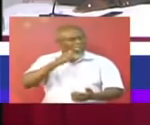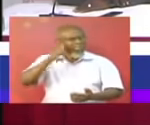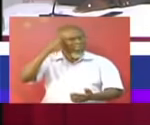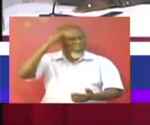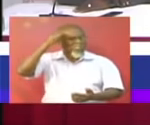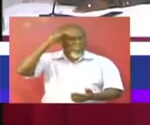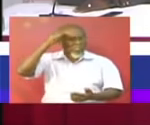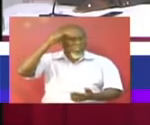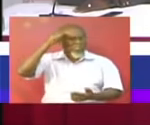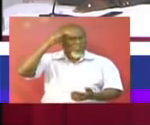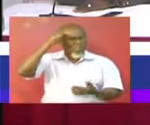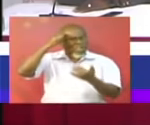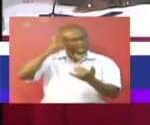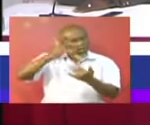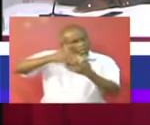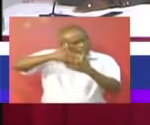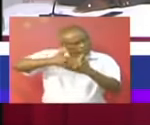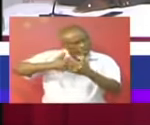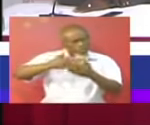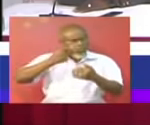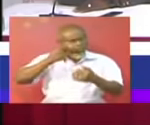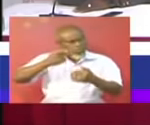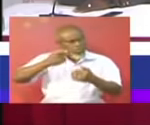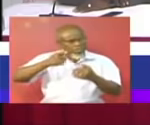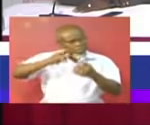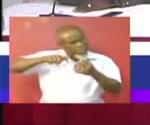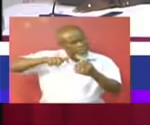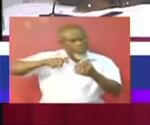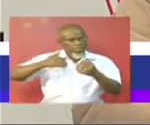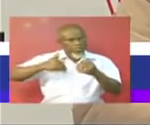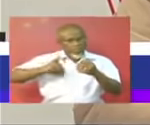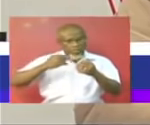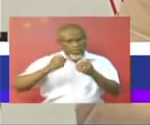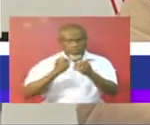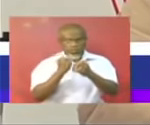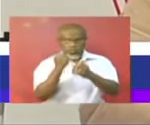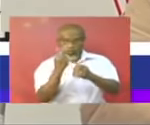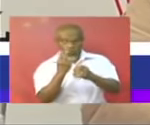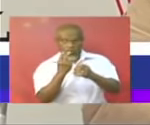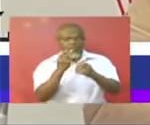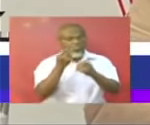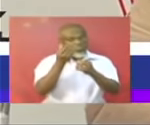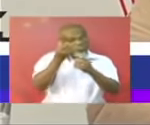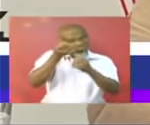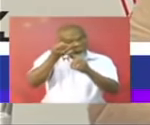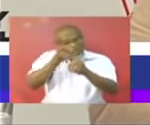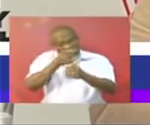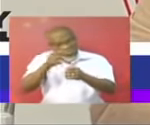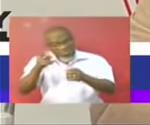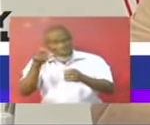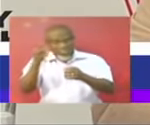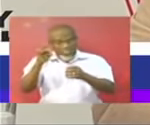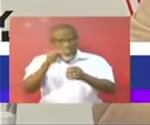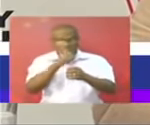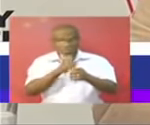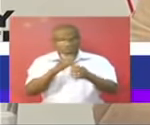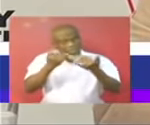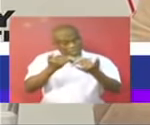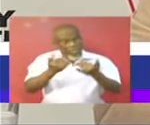approved for individuals from 12 to 18 years old as the research continued, as the trials continued,